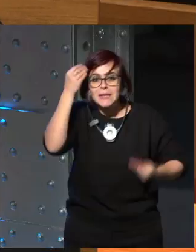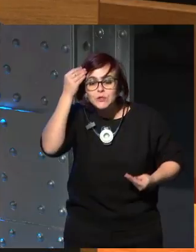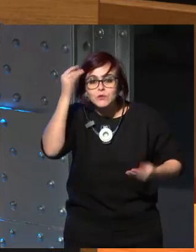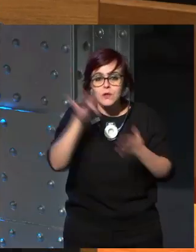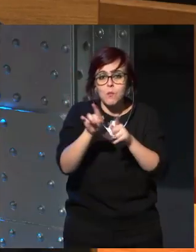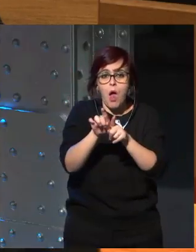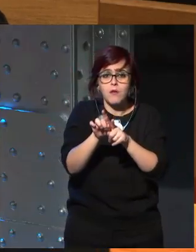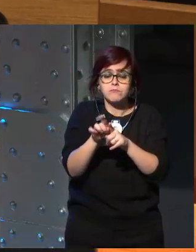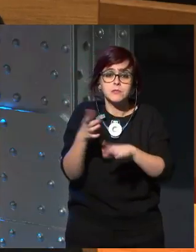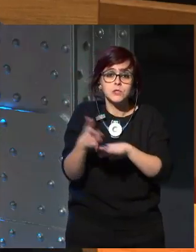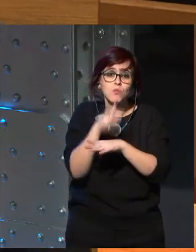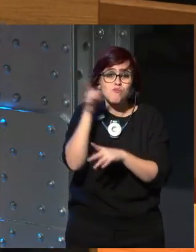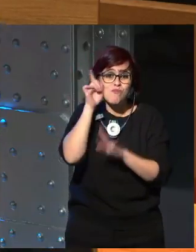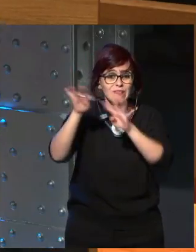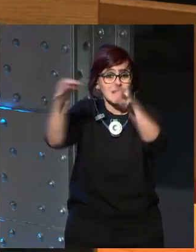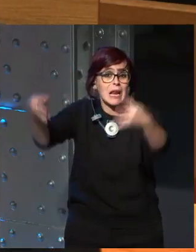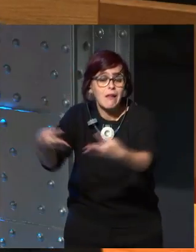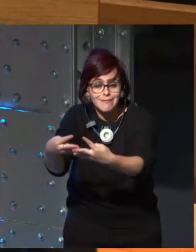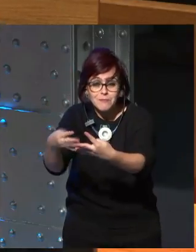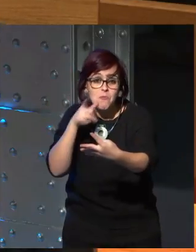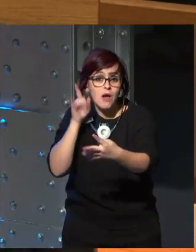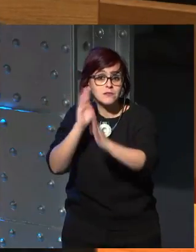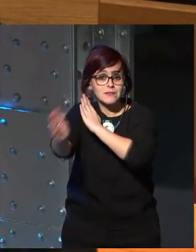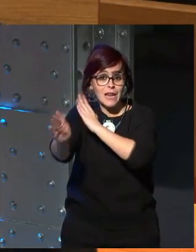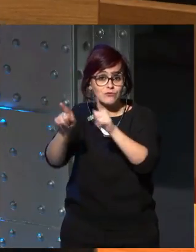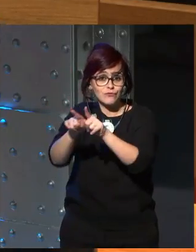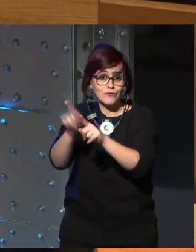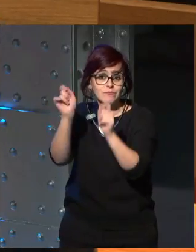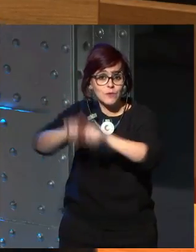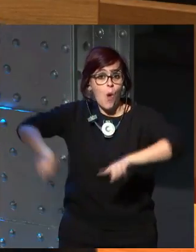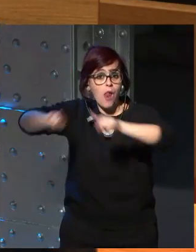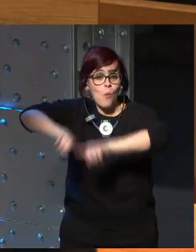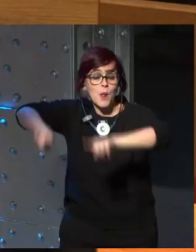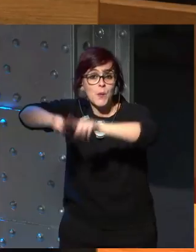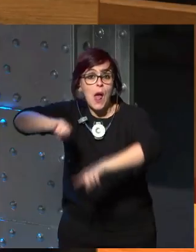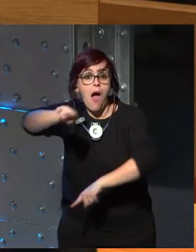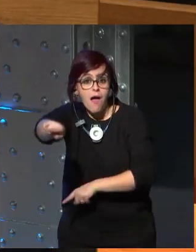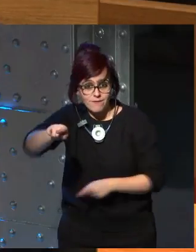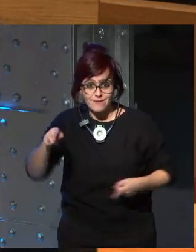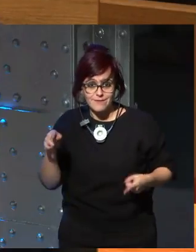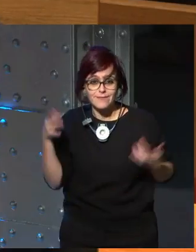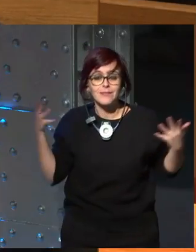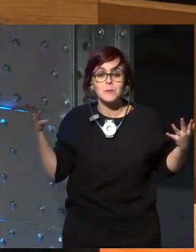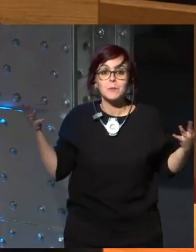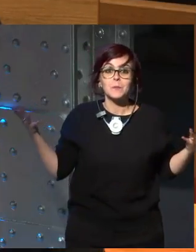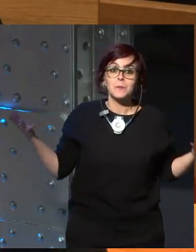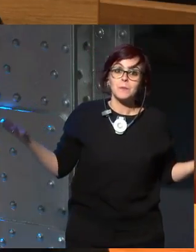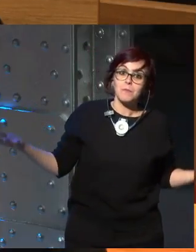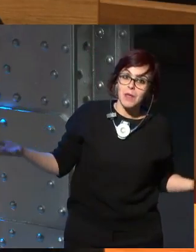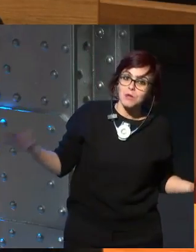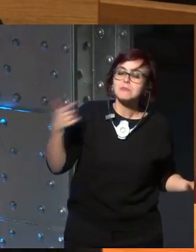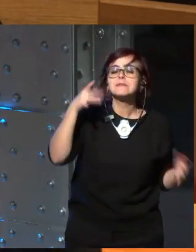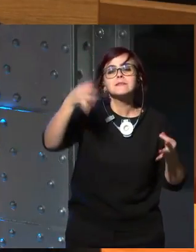So I prefer to download it and play it like that. Because I've got the player in my pocket.